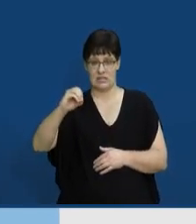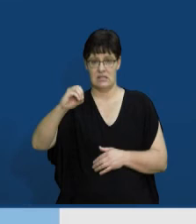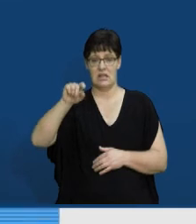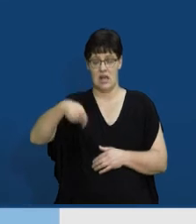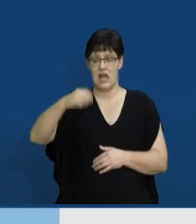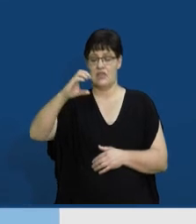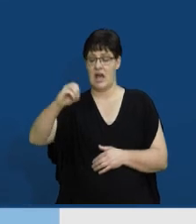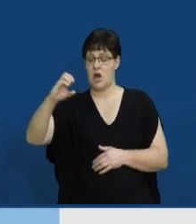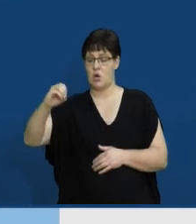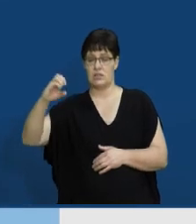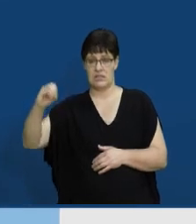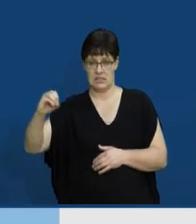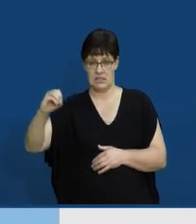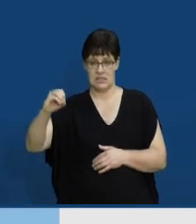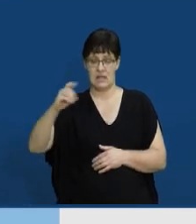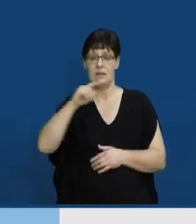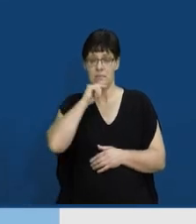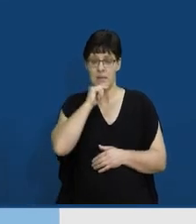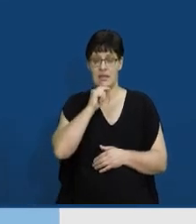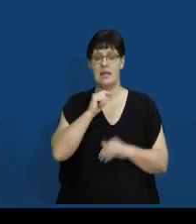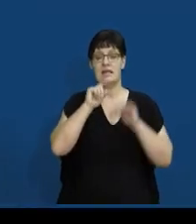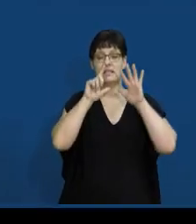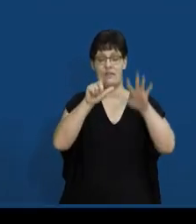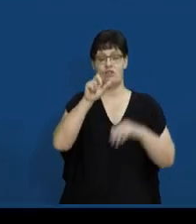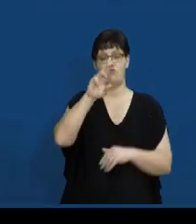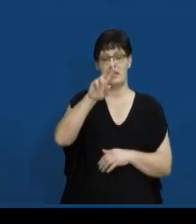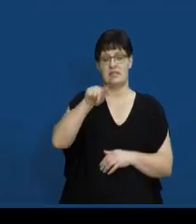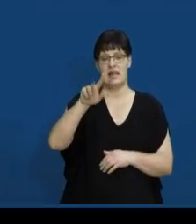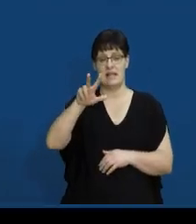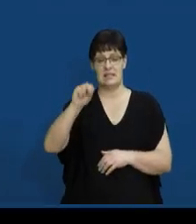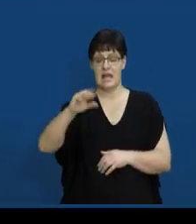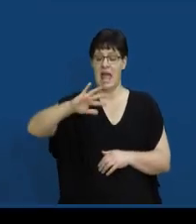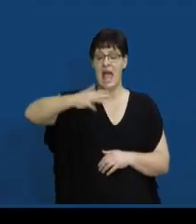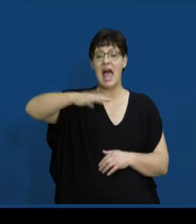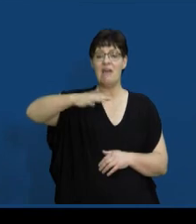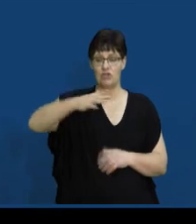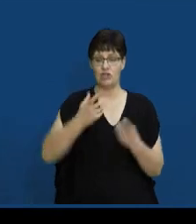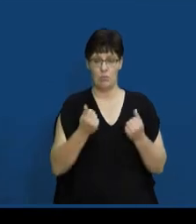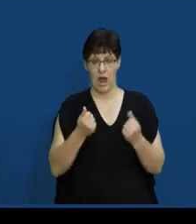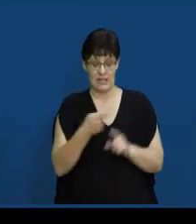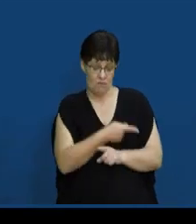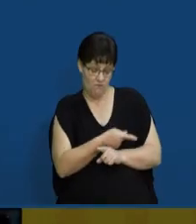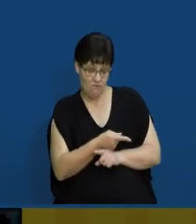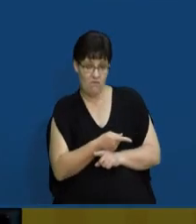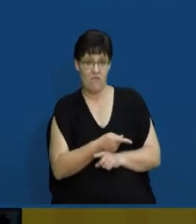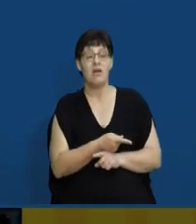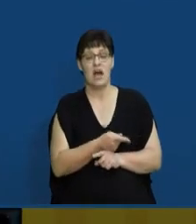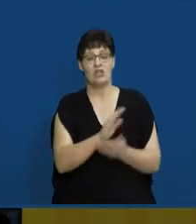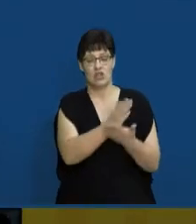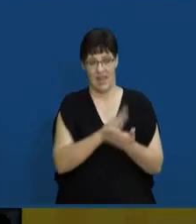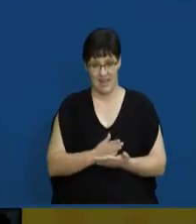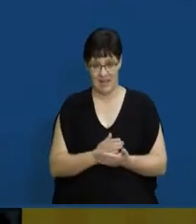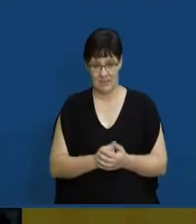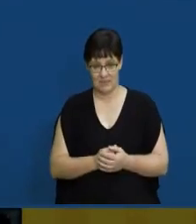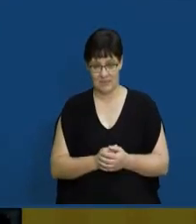600,000. And there we go. 780 is the average price of those shares. Understand?